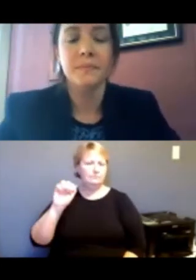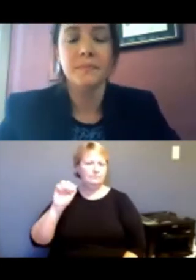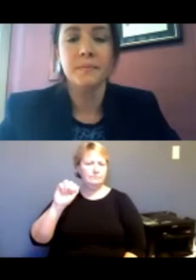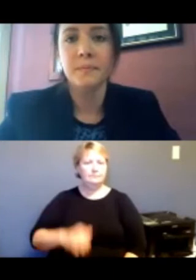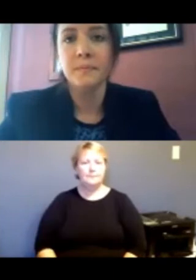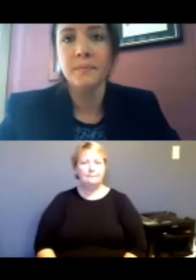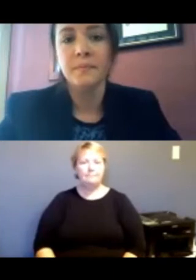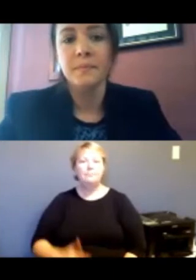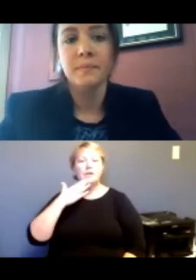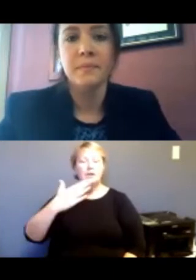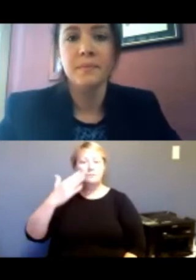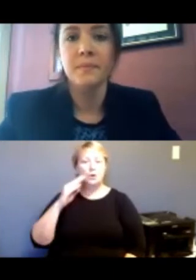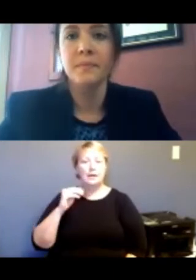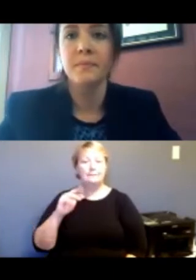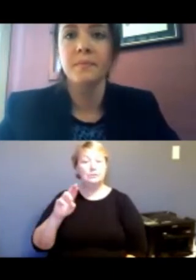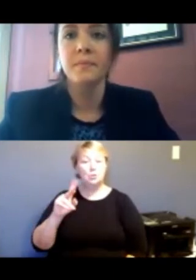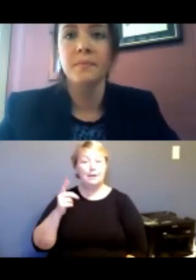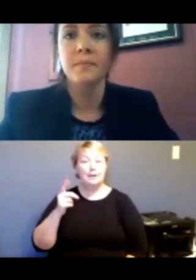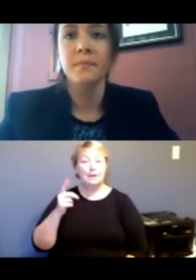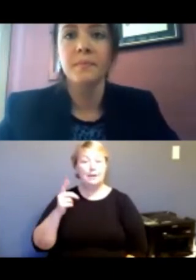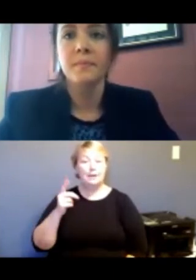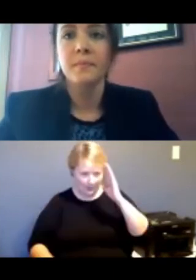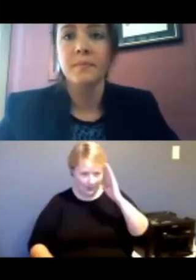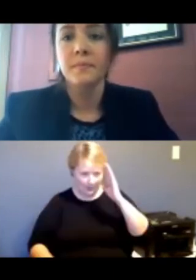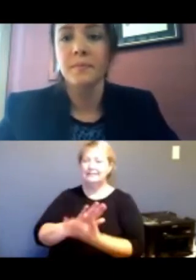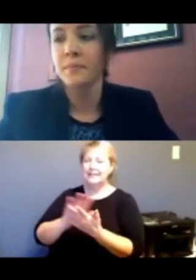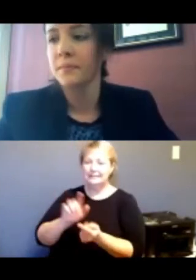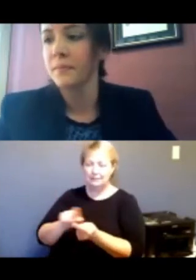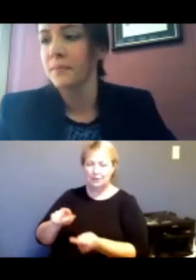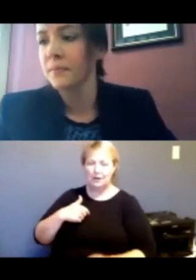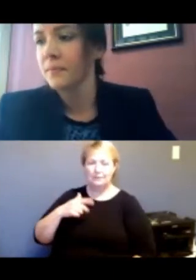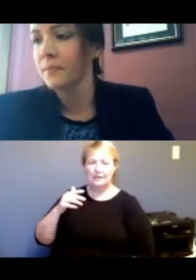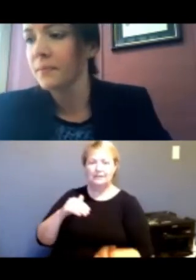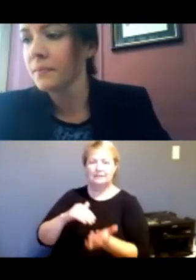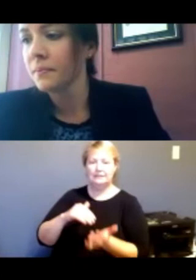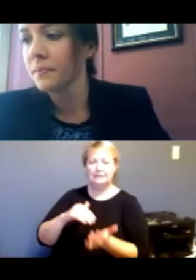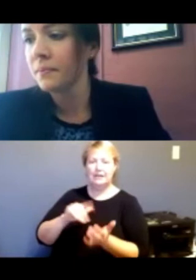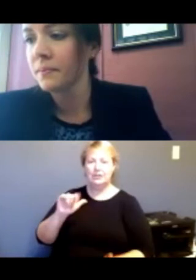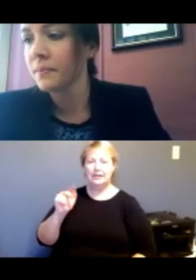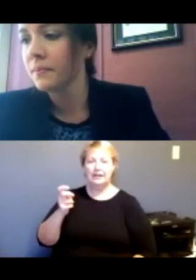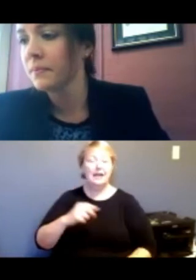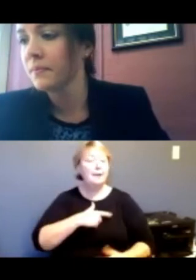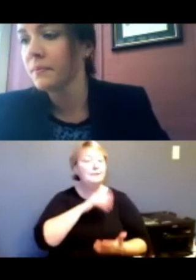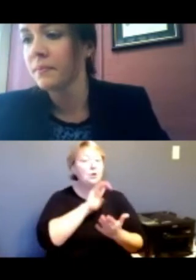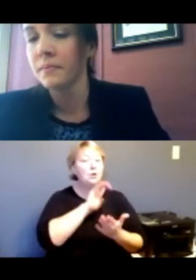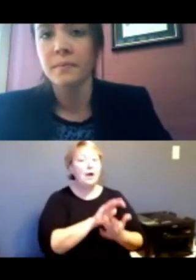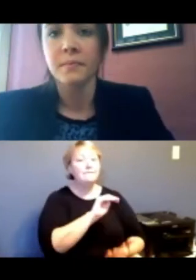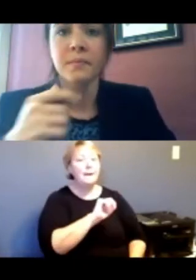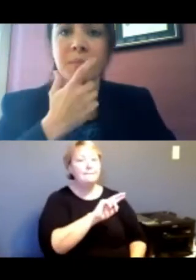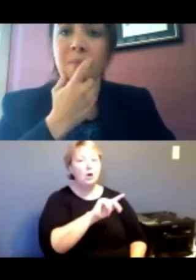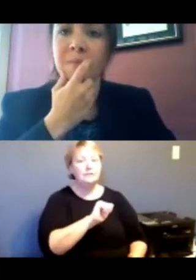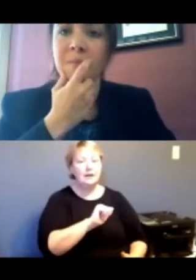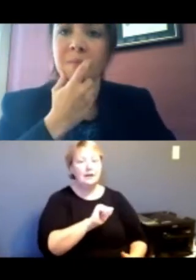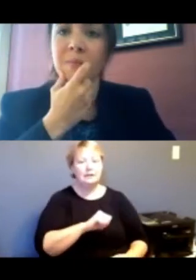Good morning, Mr. Weber. Good morning. Hi, I'm Dr. Linehan. David Linehan, nice to meet you. Hi, how are you? Hi. I'm his wife, Marta. Hi, Thank Martha. you for Nice coming. to meet you. His